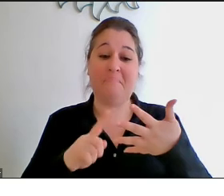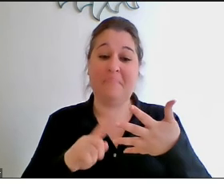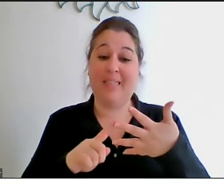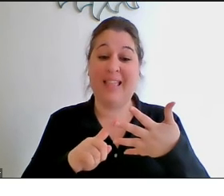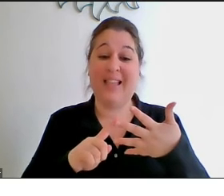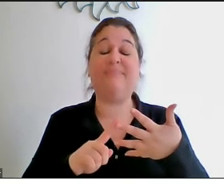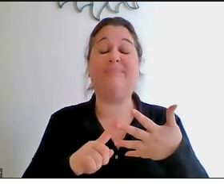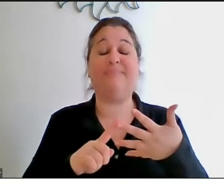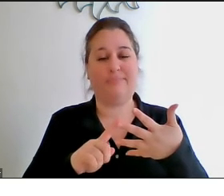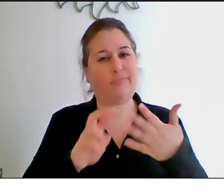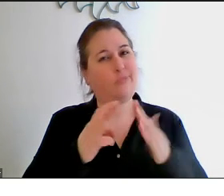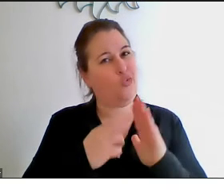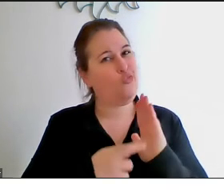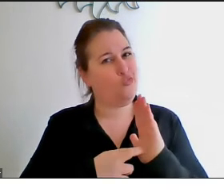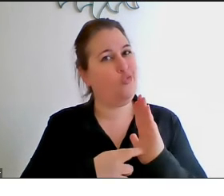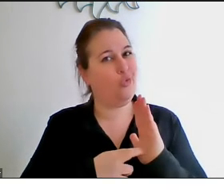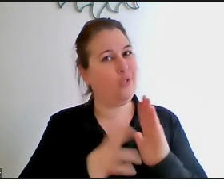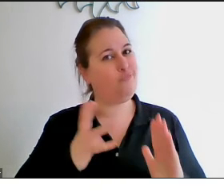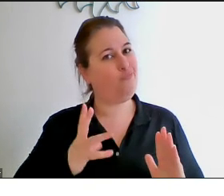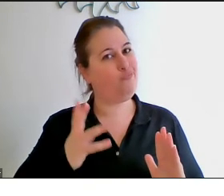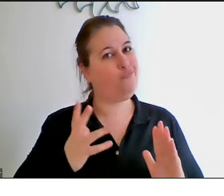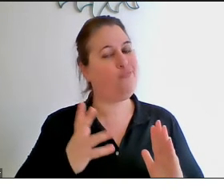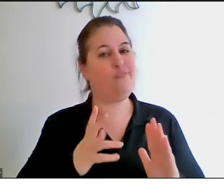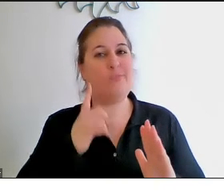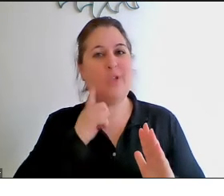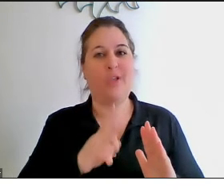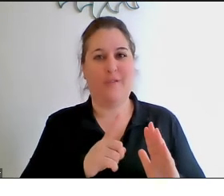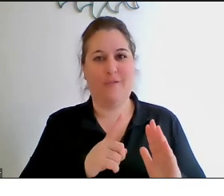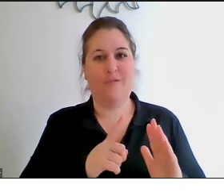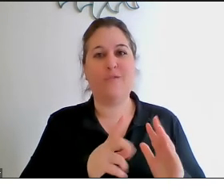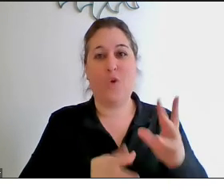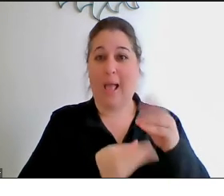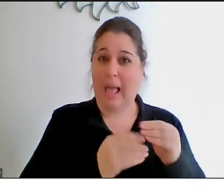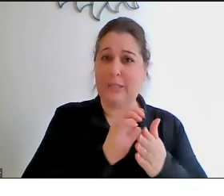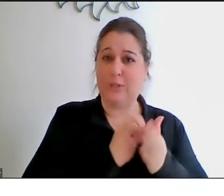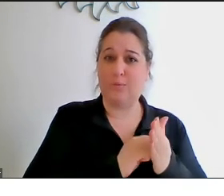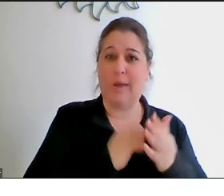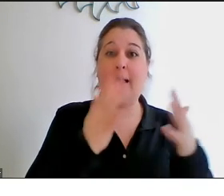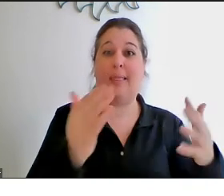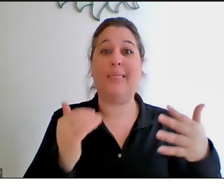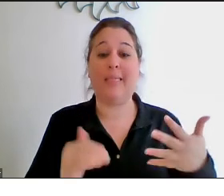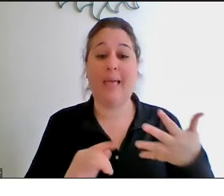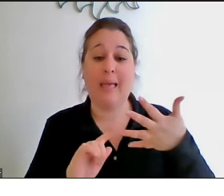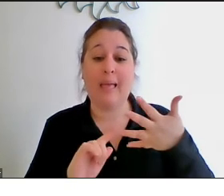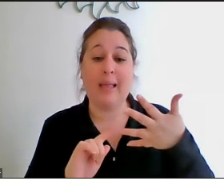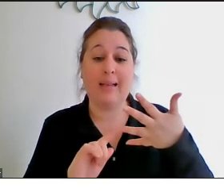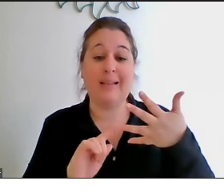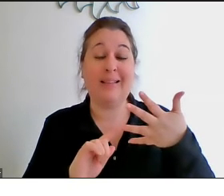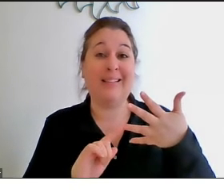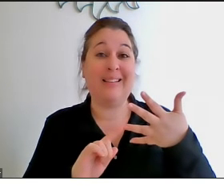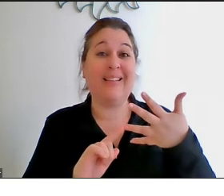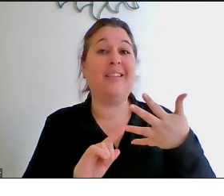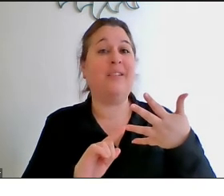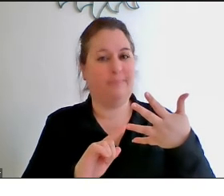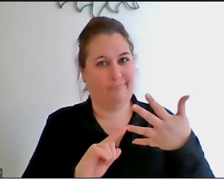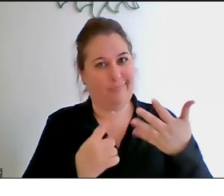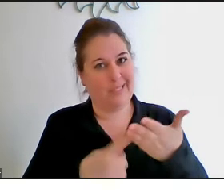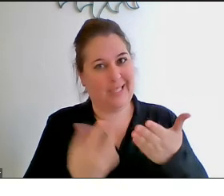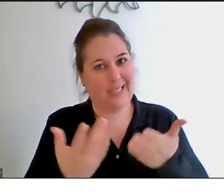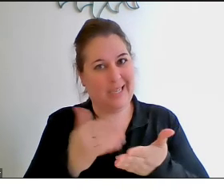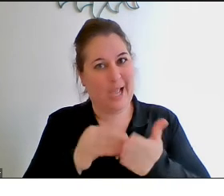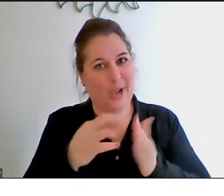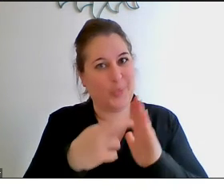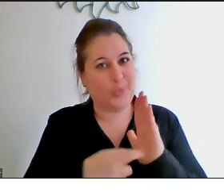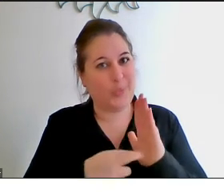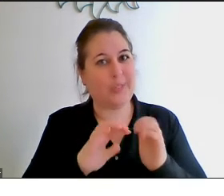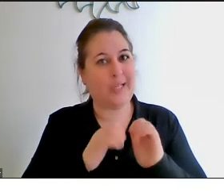rules for adding and subtracting. Then the rules for multiplying and dividing integers. And